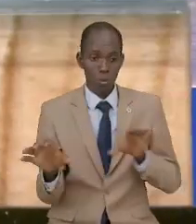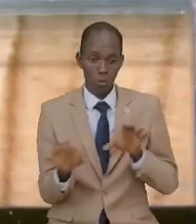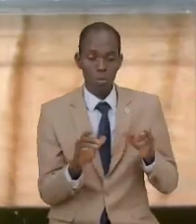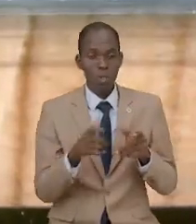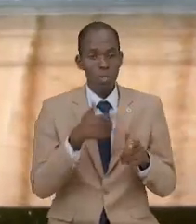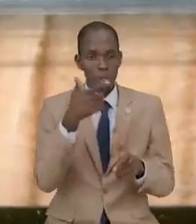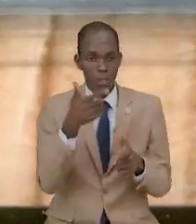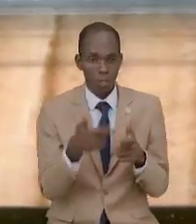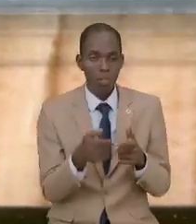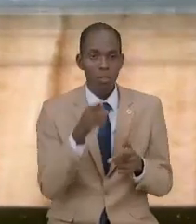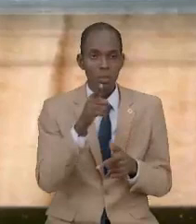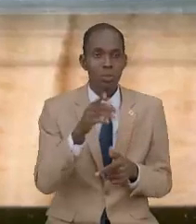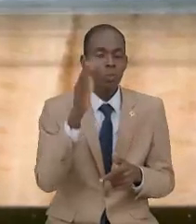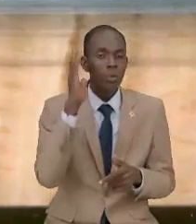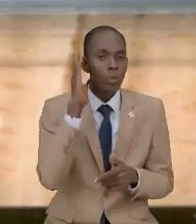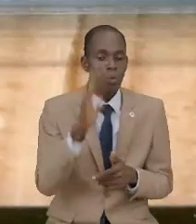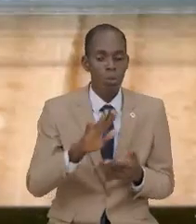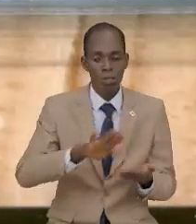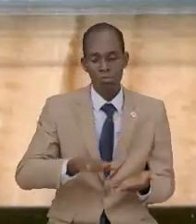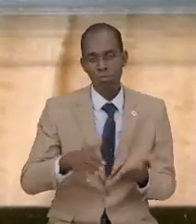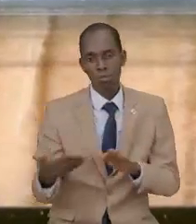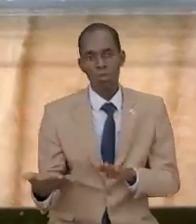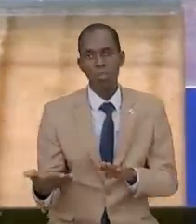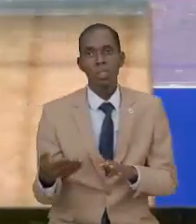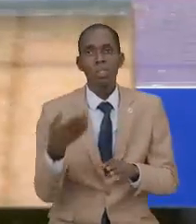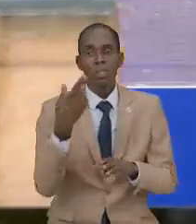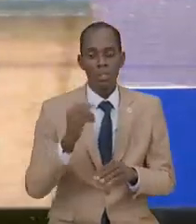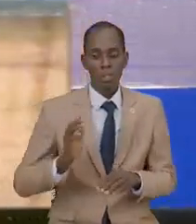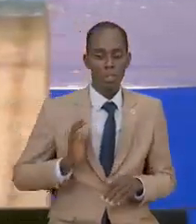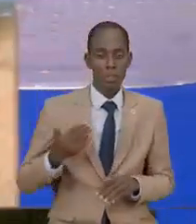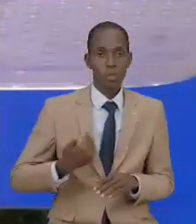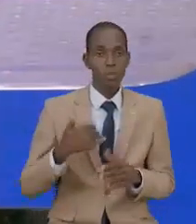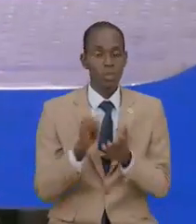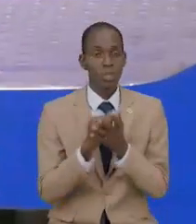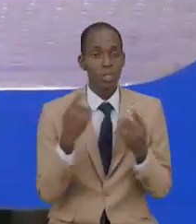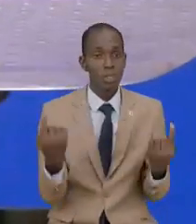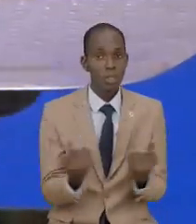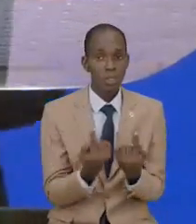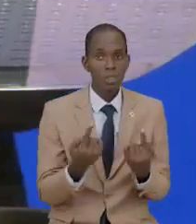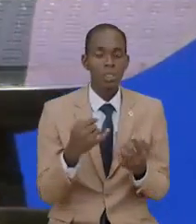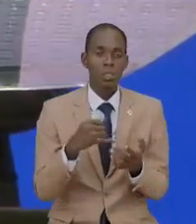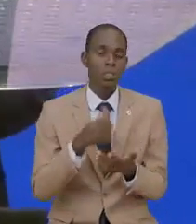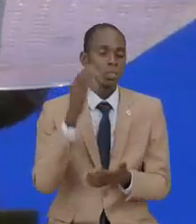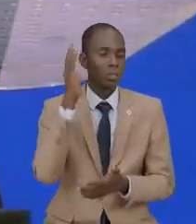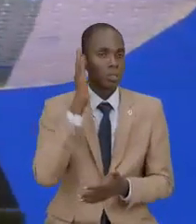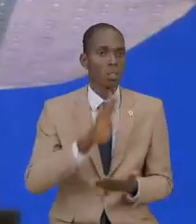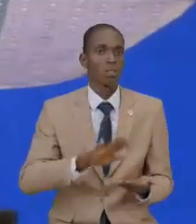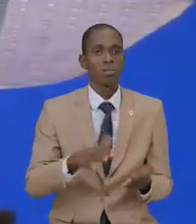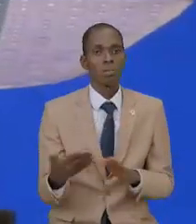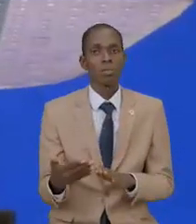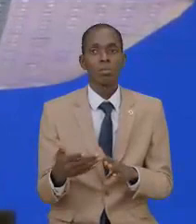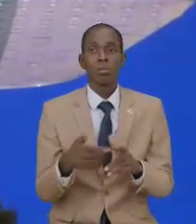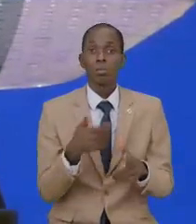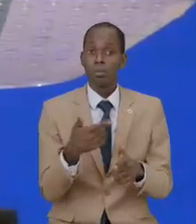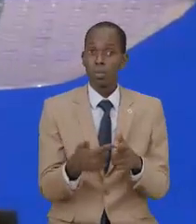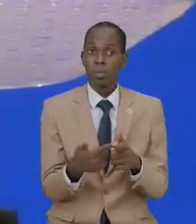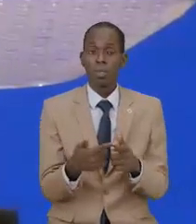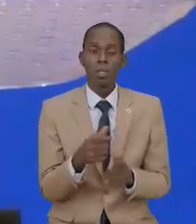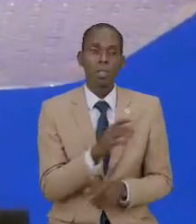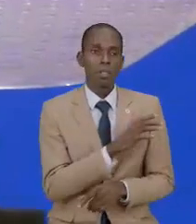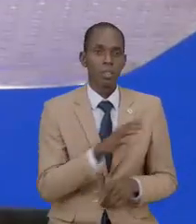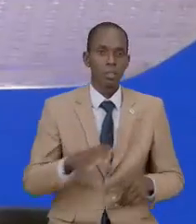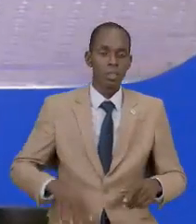then you will die. The soul that sinneth, it shall die. And then